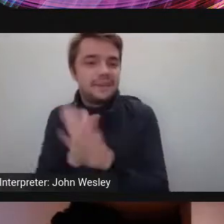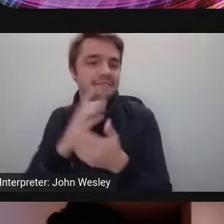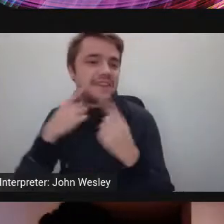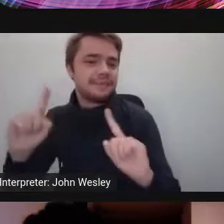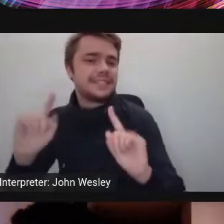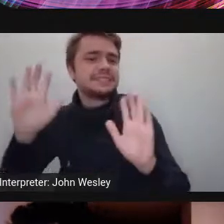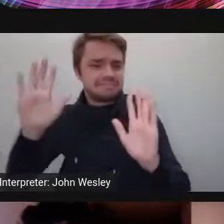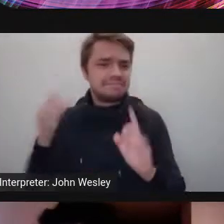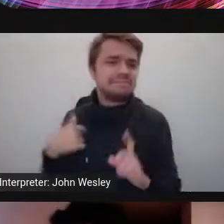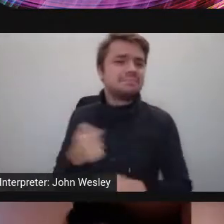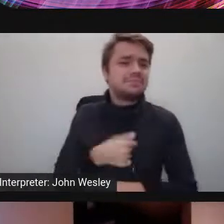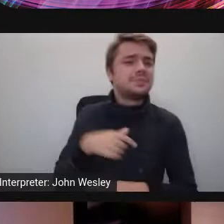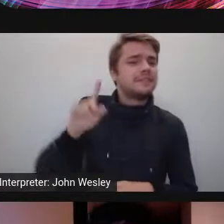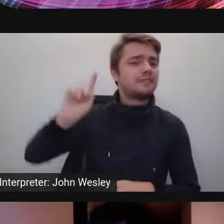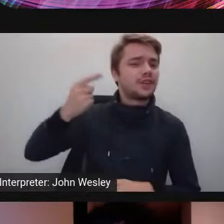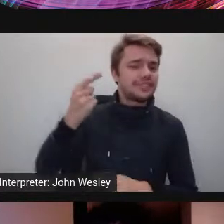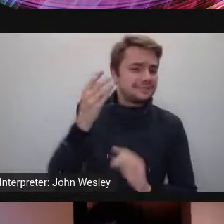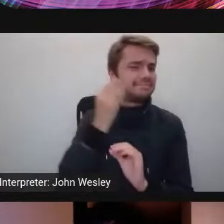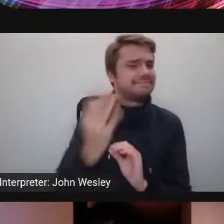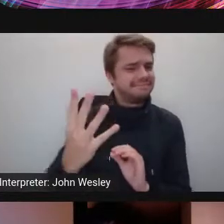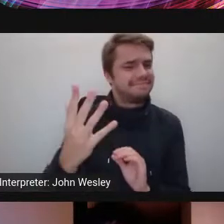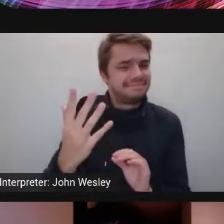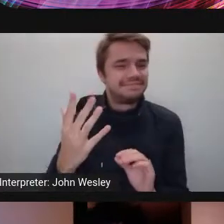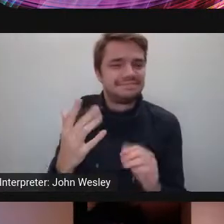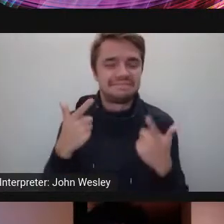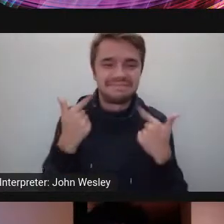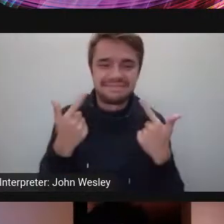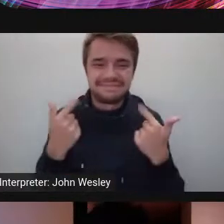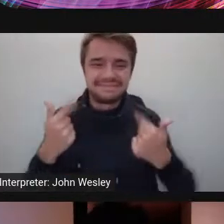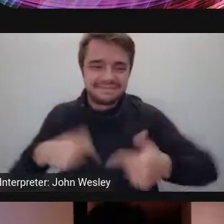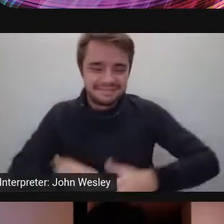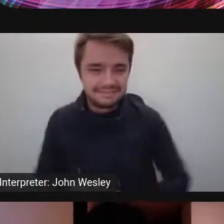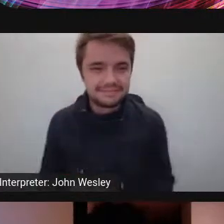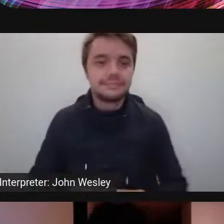Yeah. So let me start by saying,